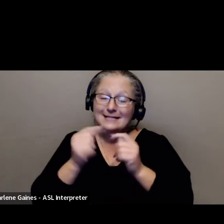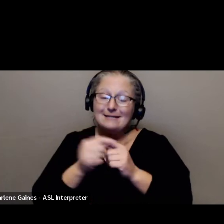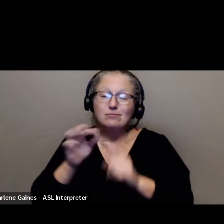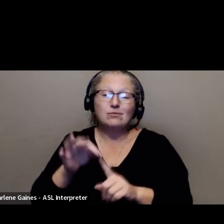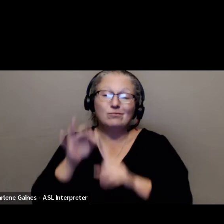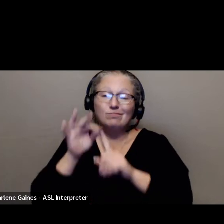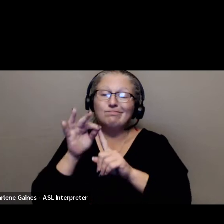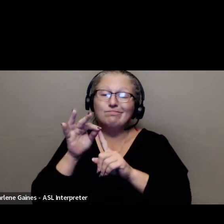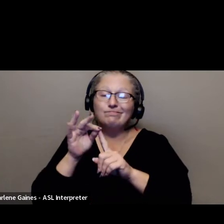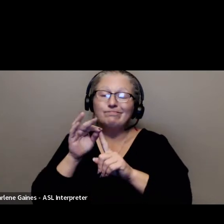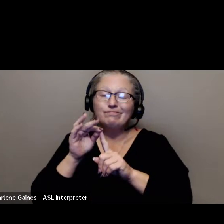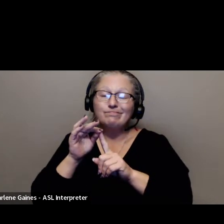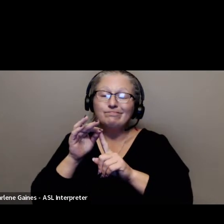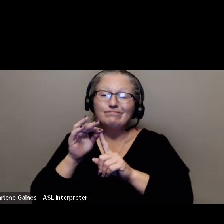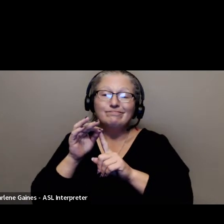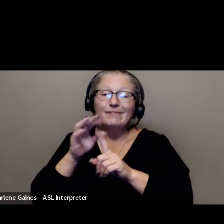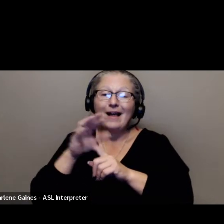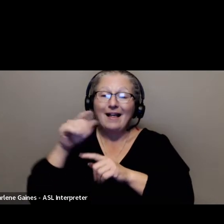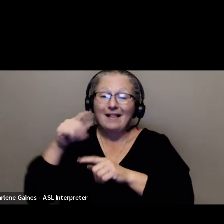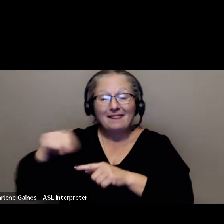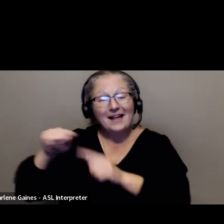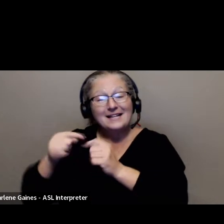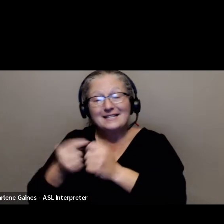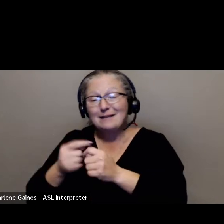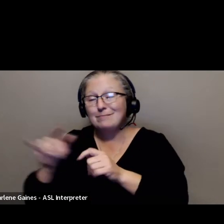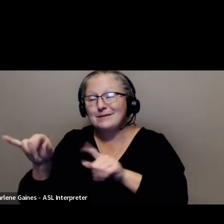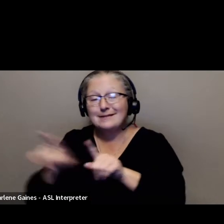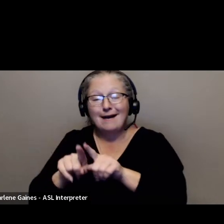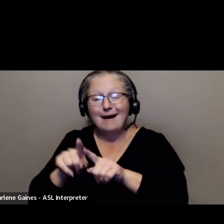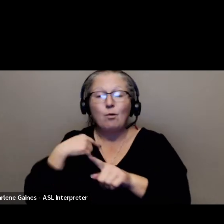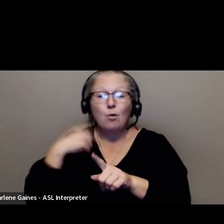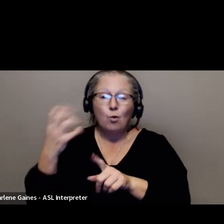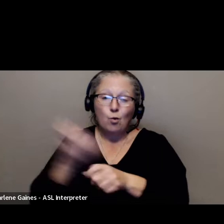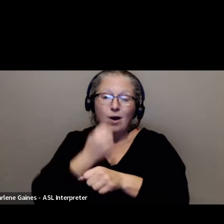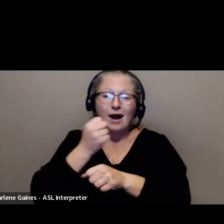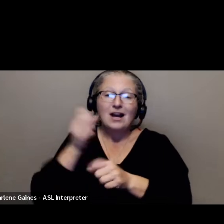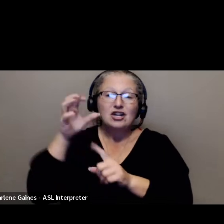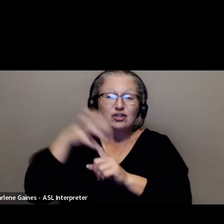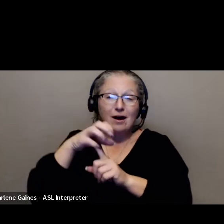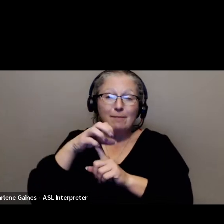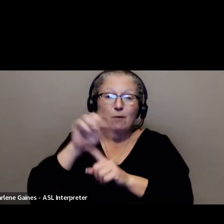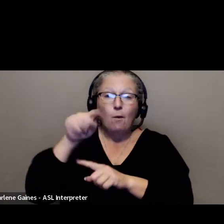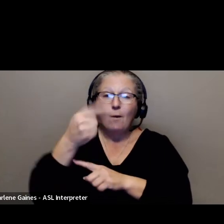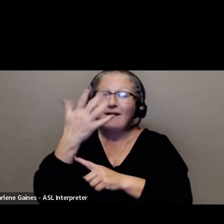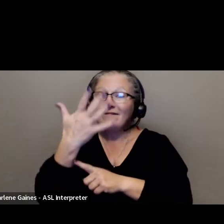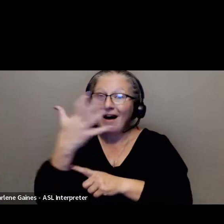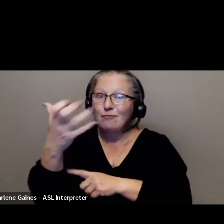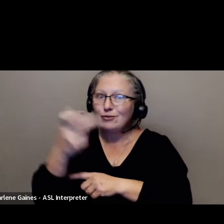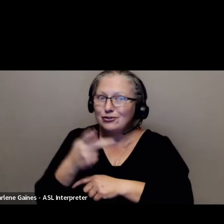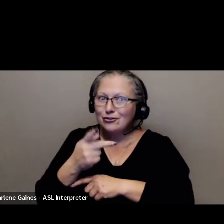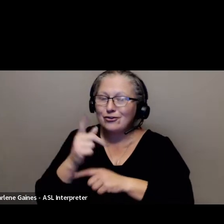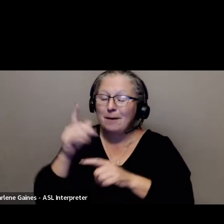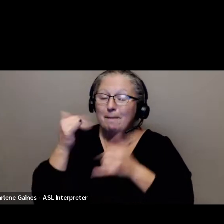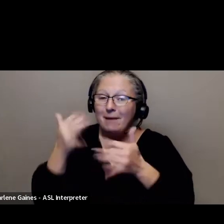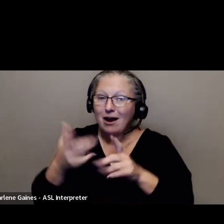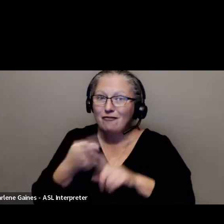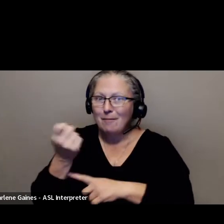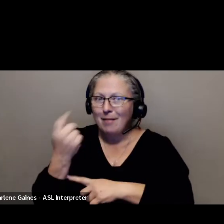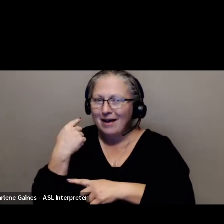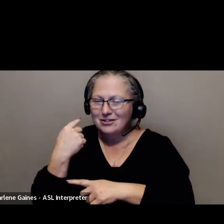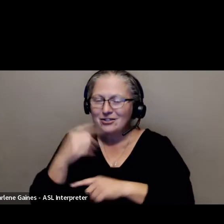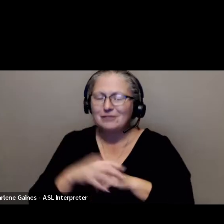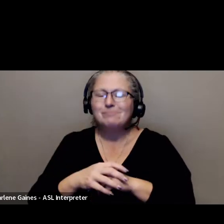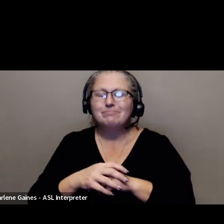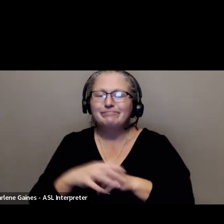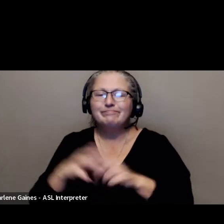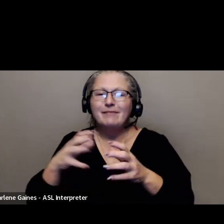and this team is no different. We were able to win the championship with only 5 returning players off of last year's team. So we